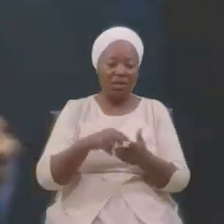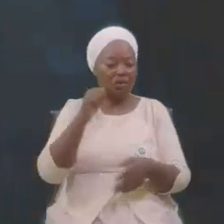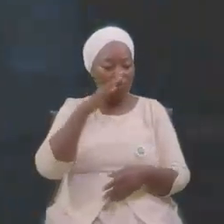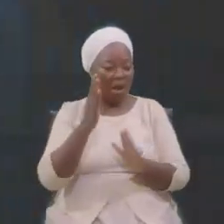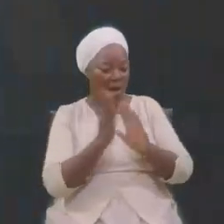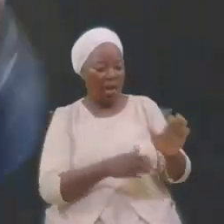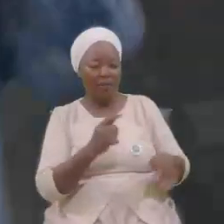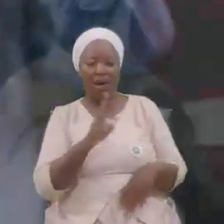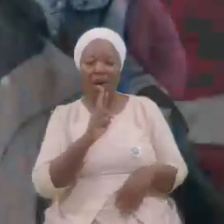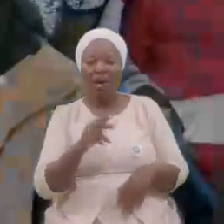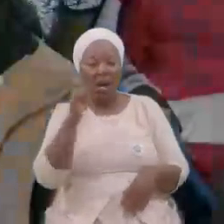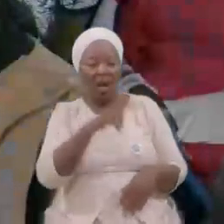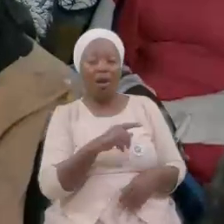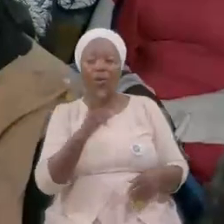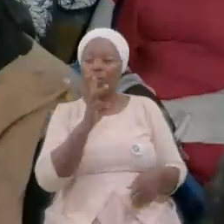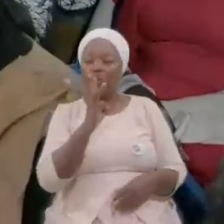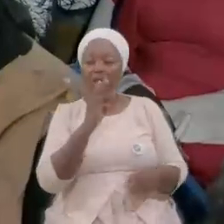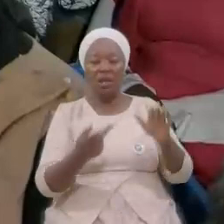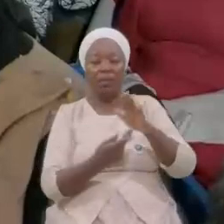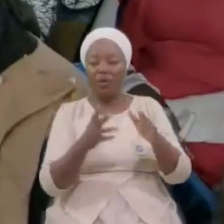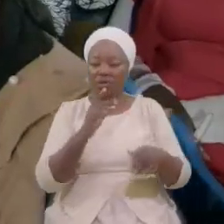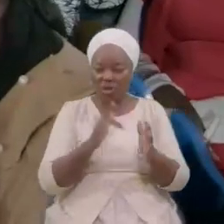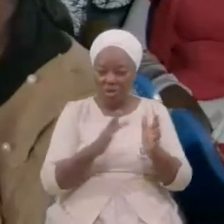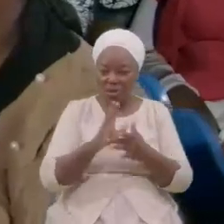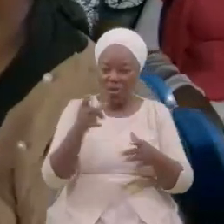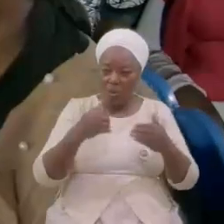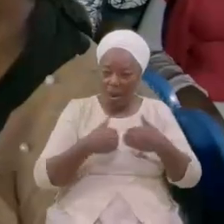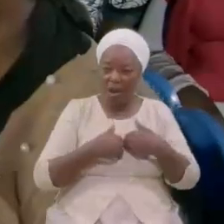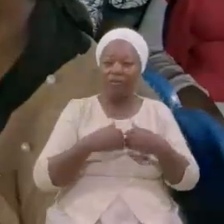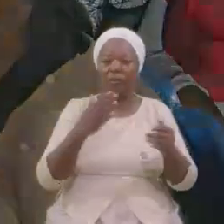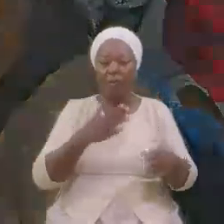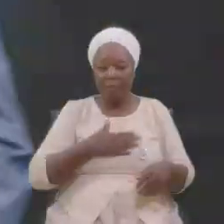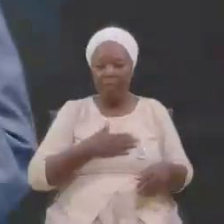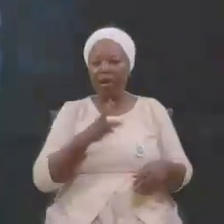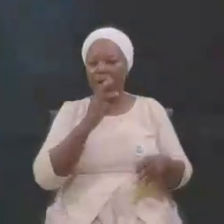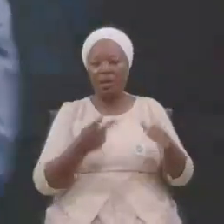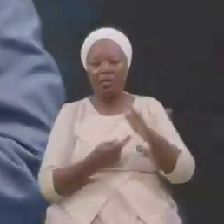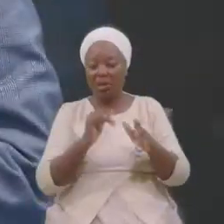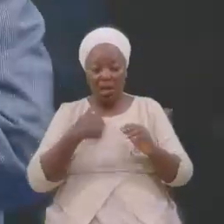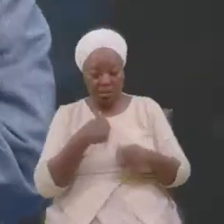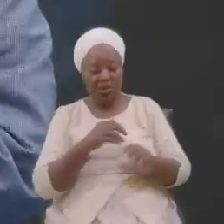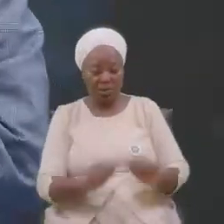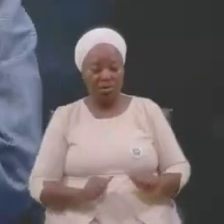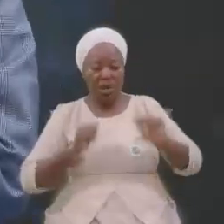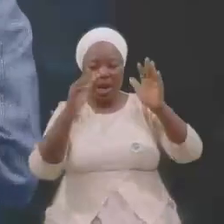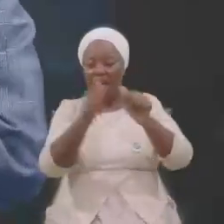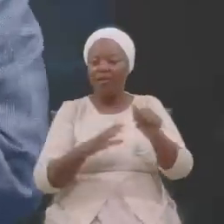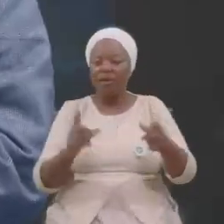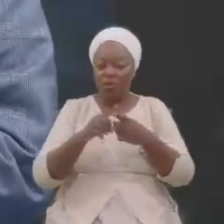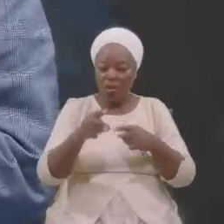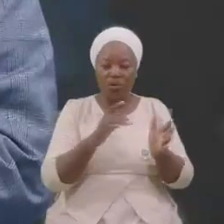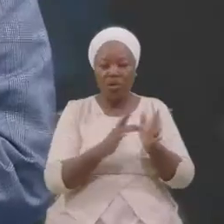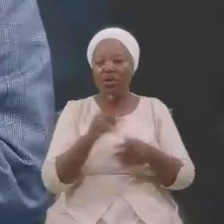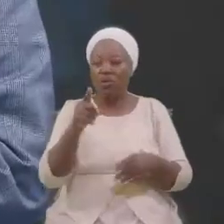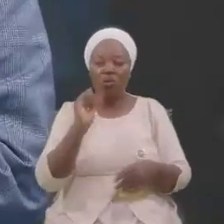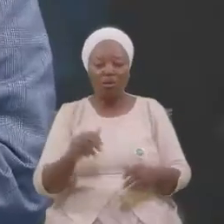pot. Jesus, you have my water pot. I surrender everything. You surrender to